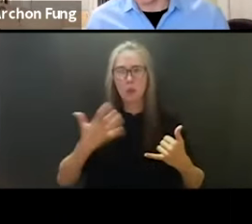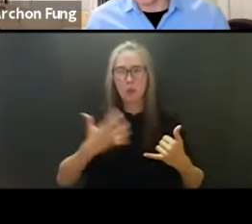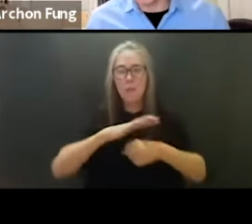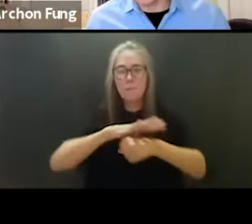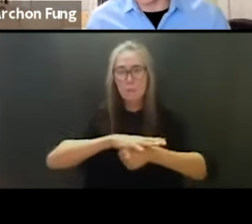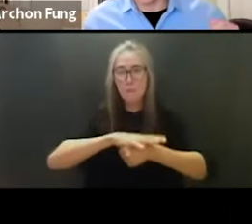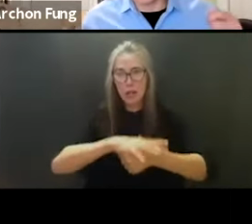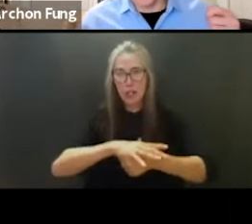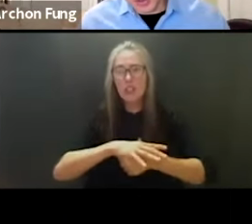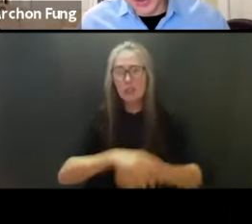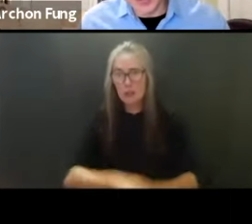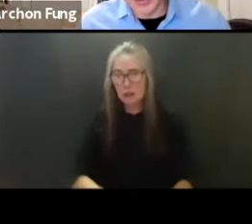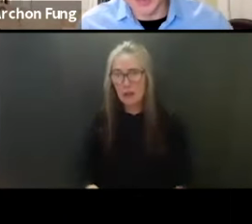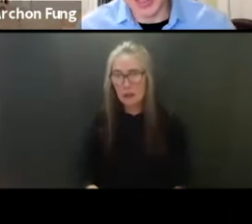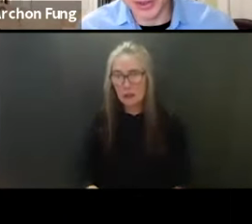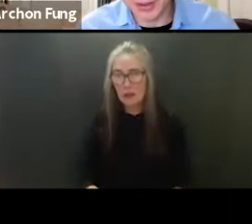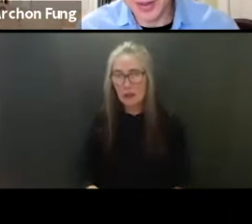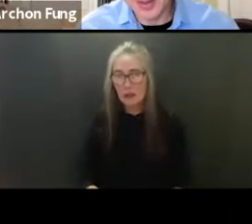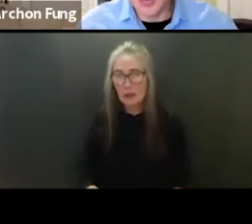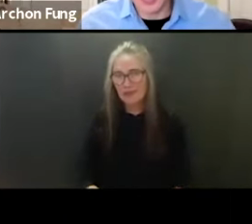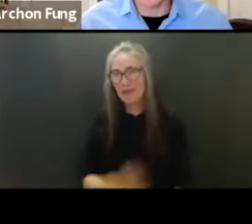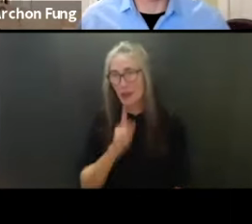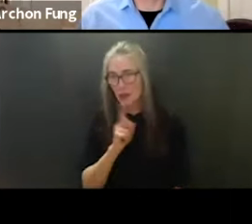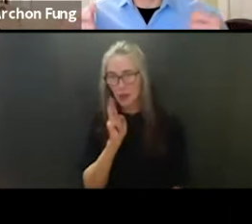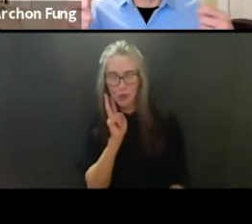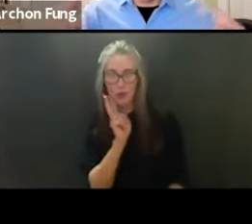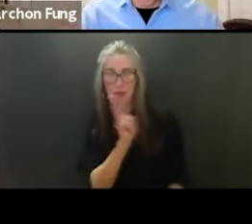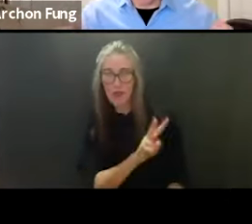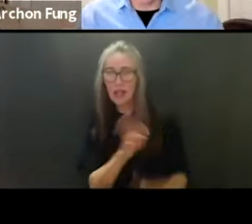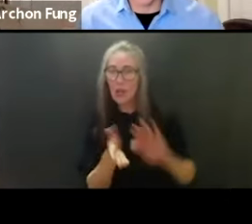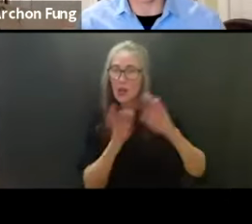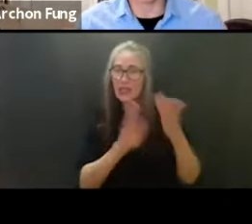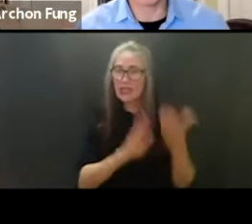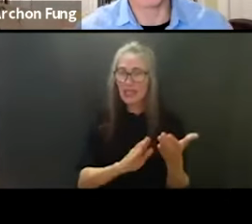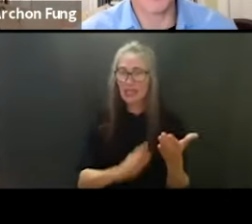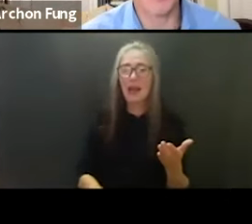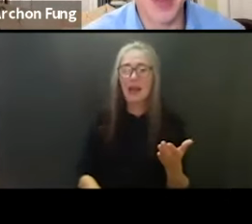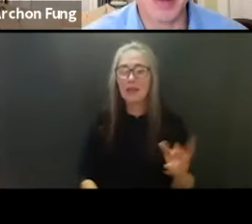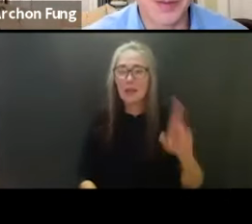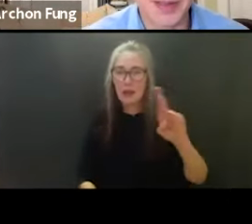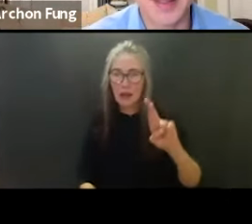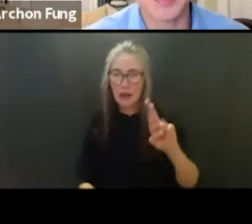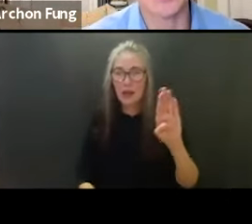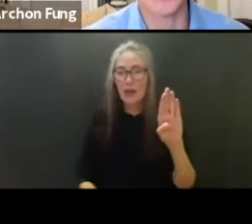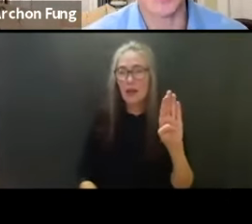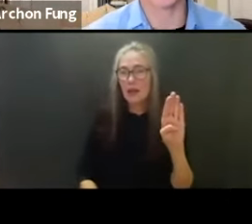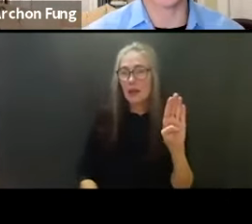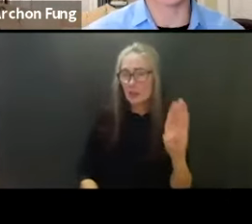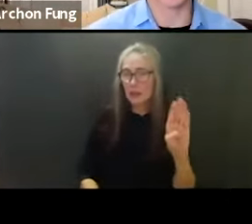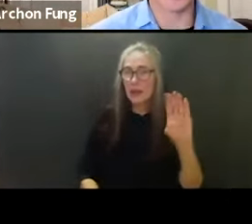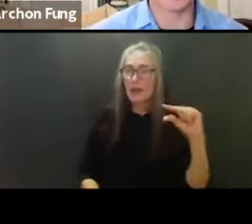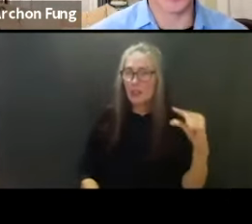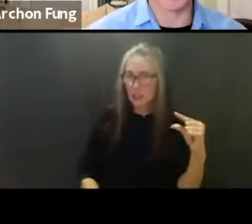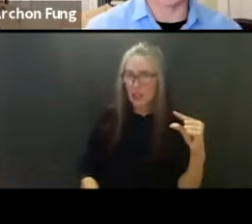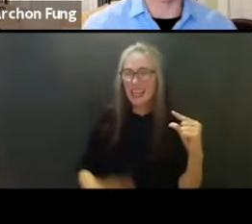Court is under a huge amount of pressure, as I'm sure people have been following with the death of